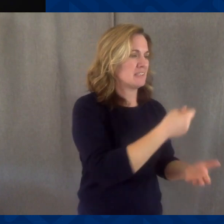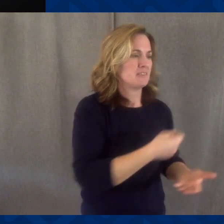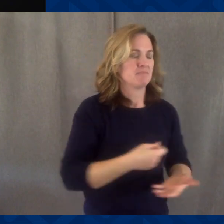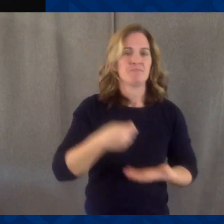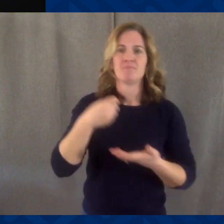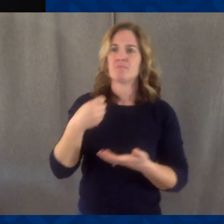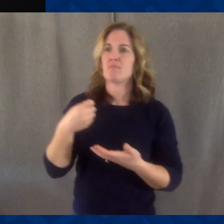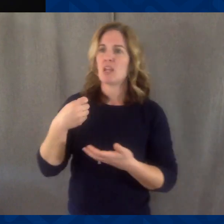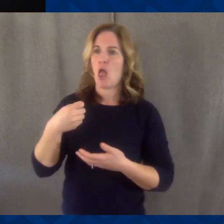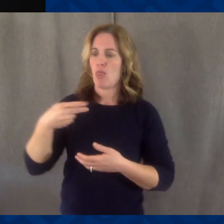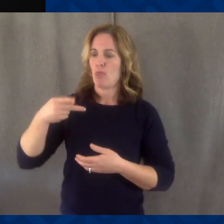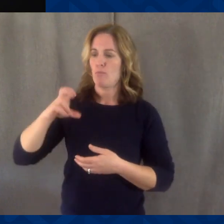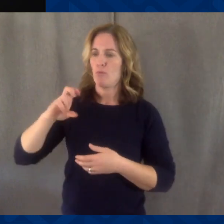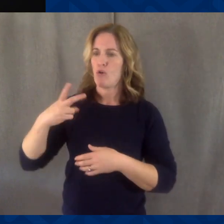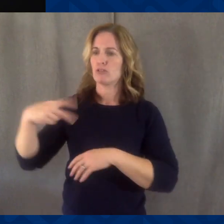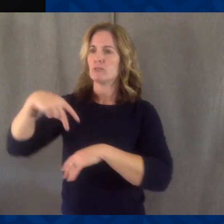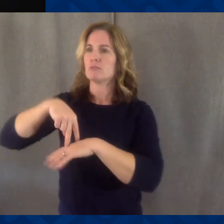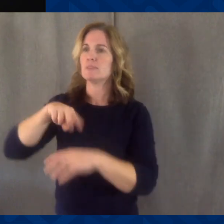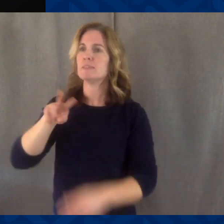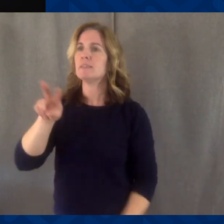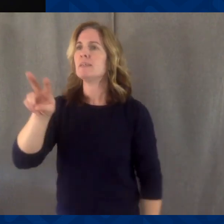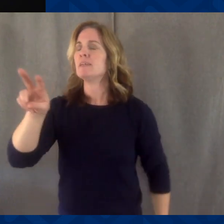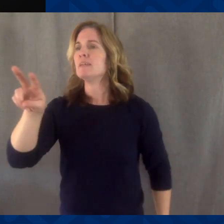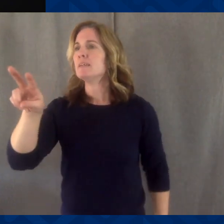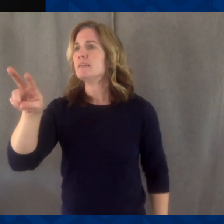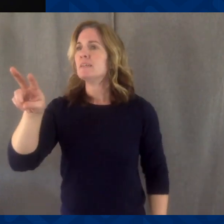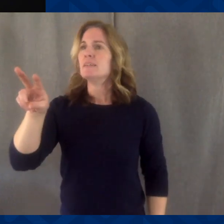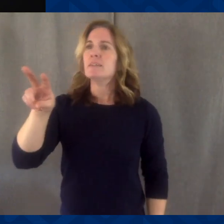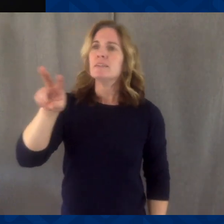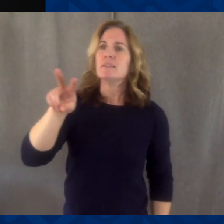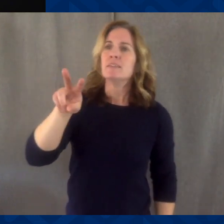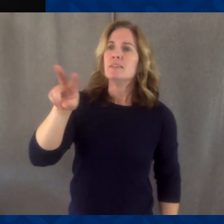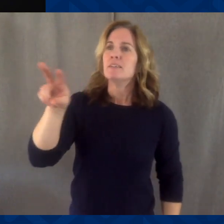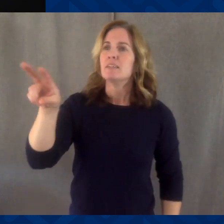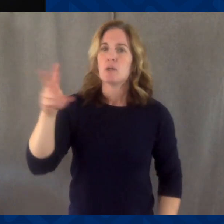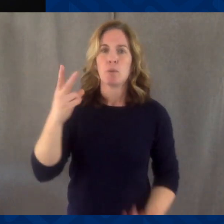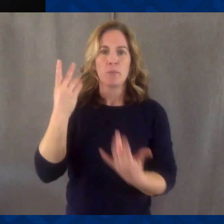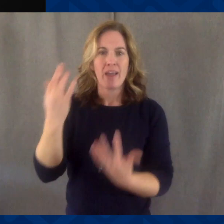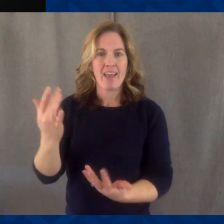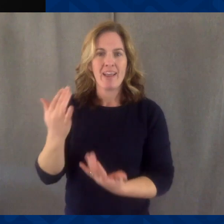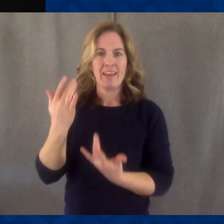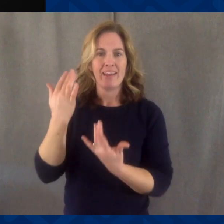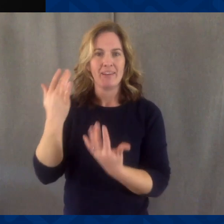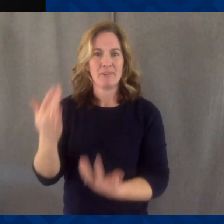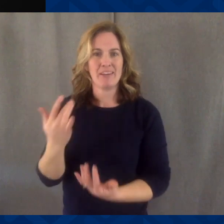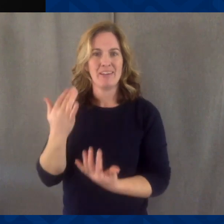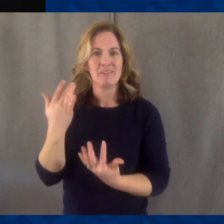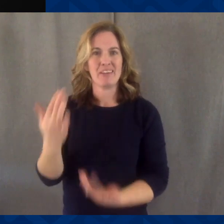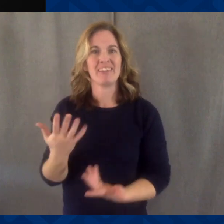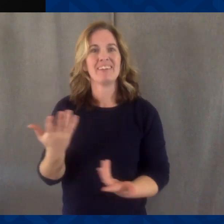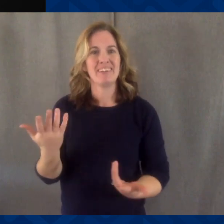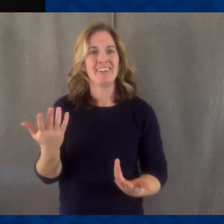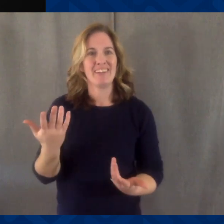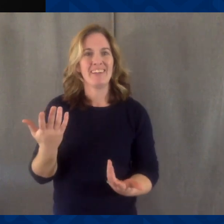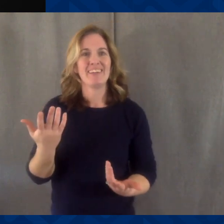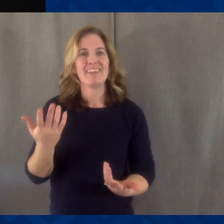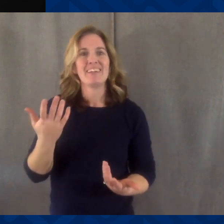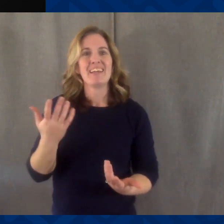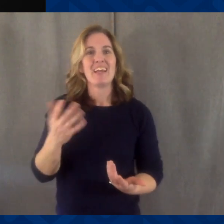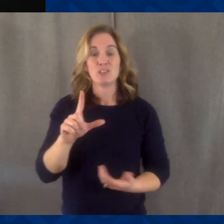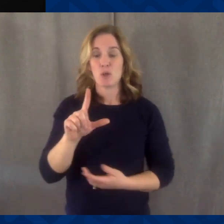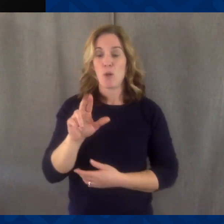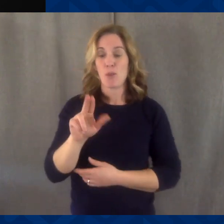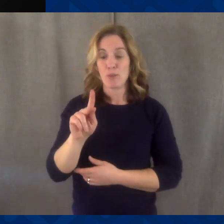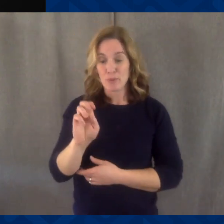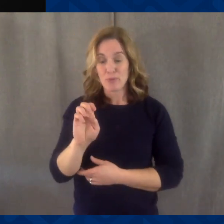he was watching and he was waiting. And this is why Jesus came. Jesus said of himself in Luke 19, verse 10, he says, "The